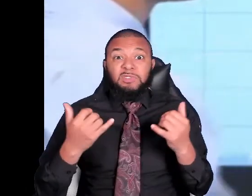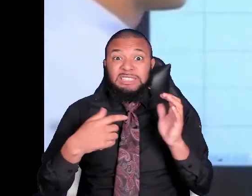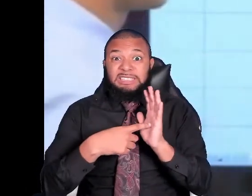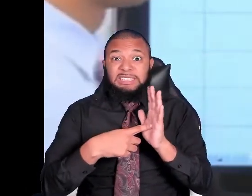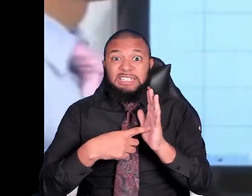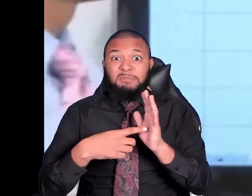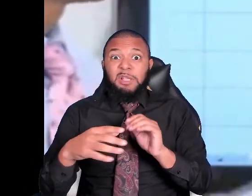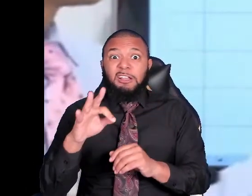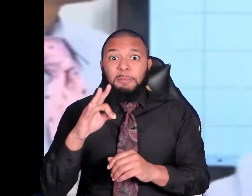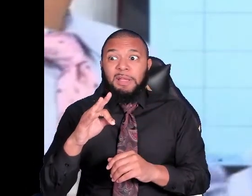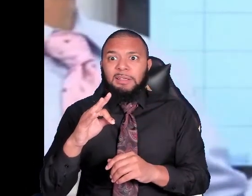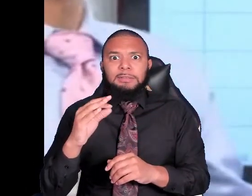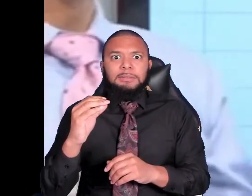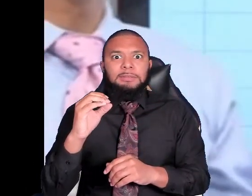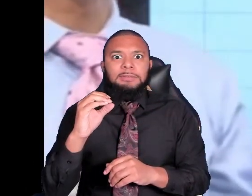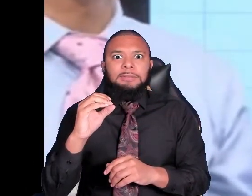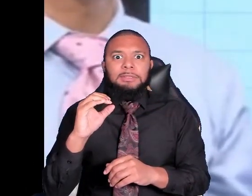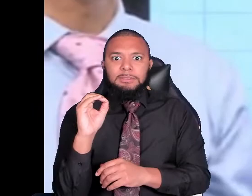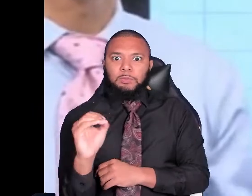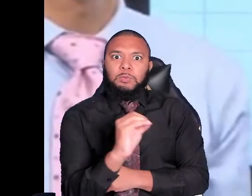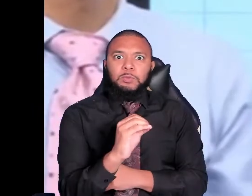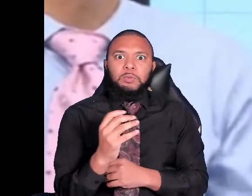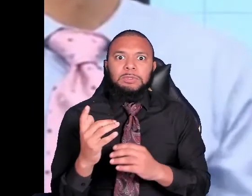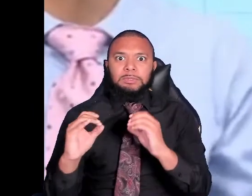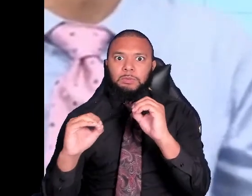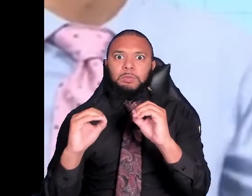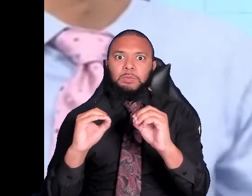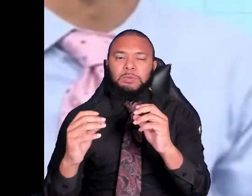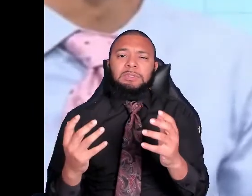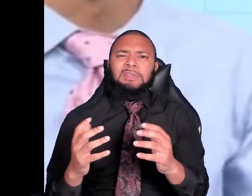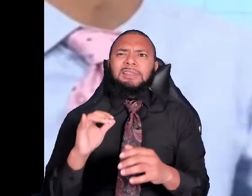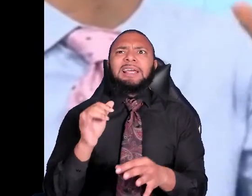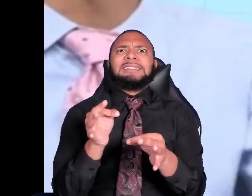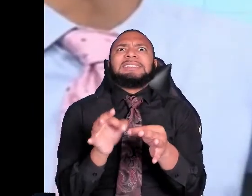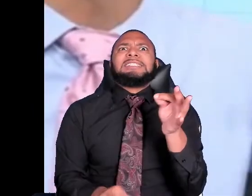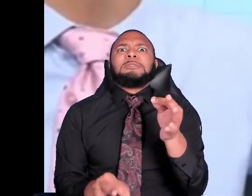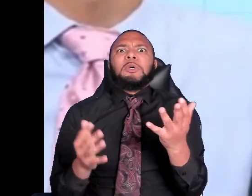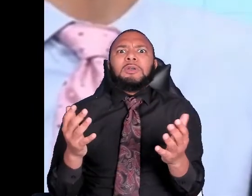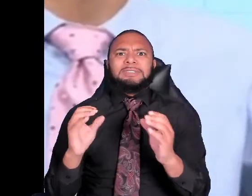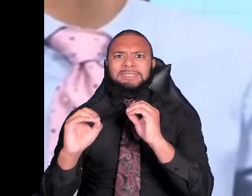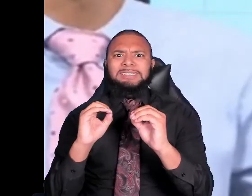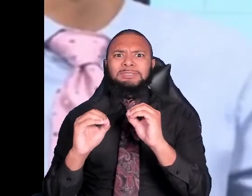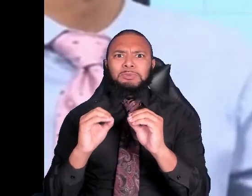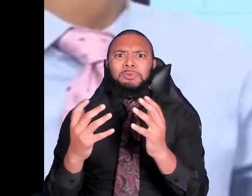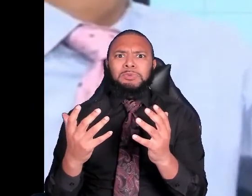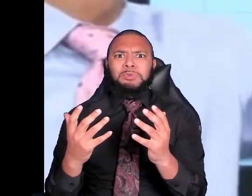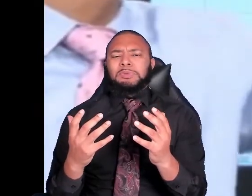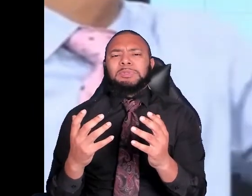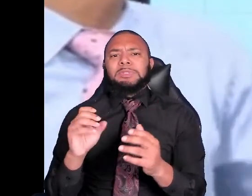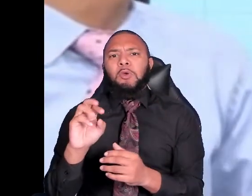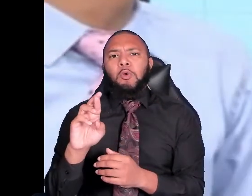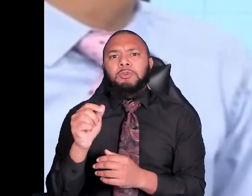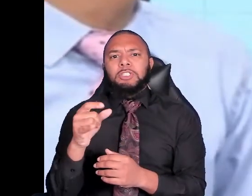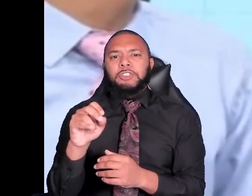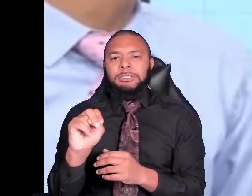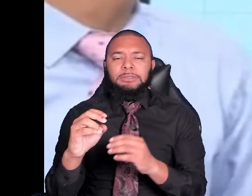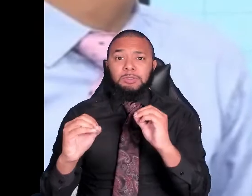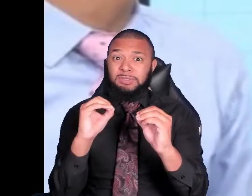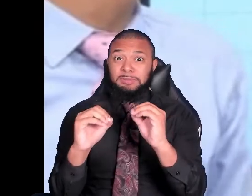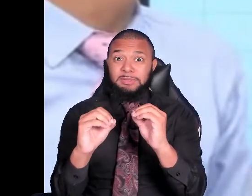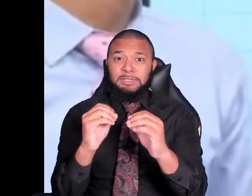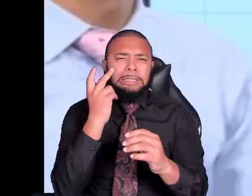The origin is in the solution region. The origin's super simple, 0, 0. Let's see if